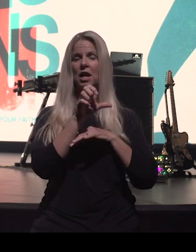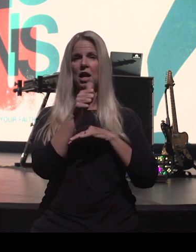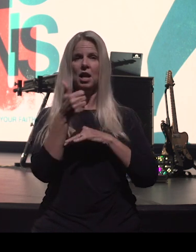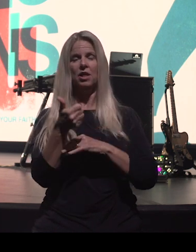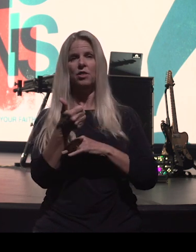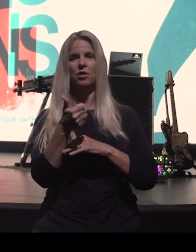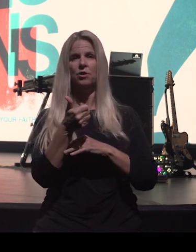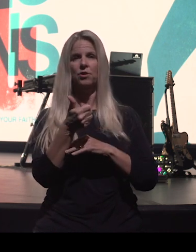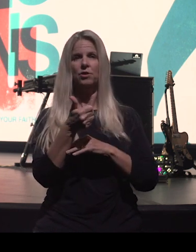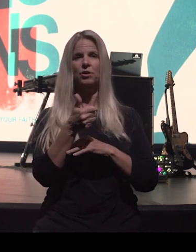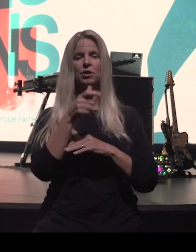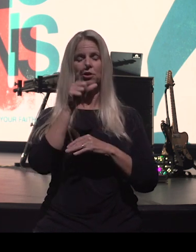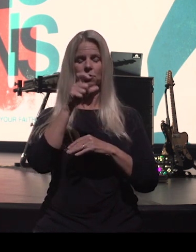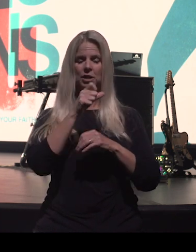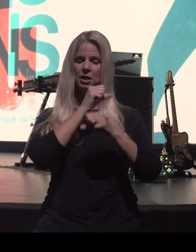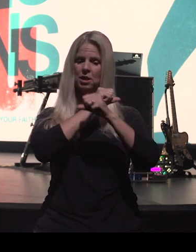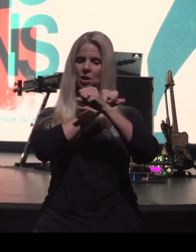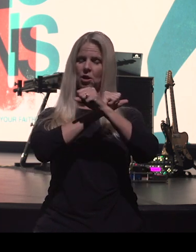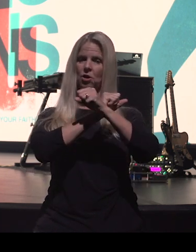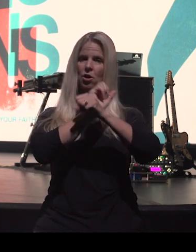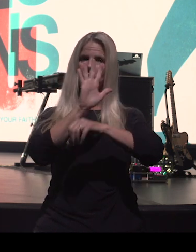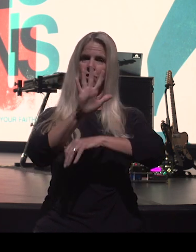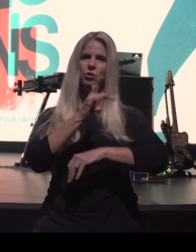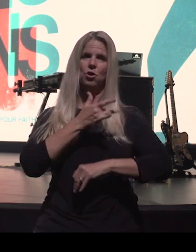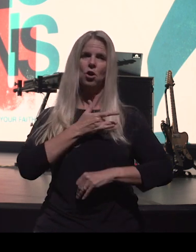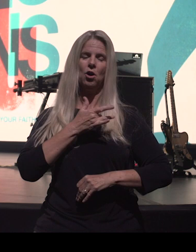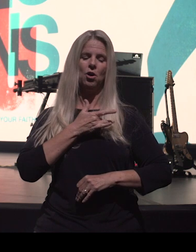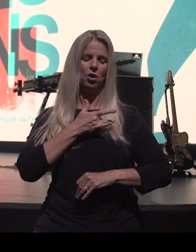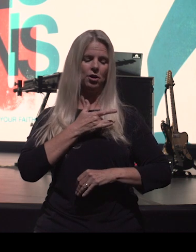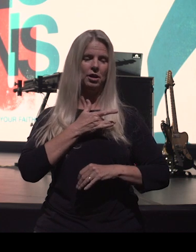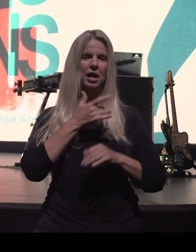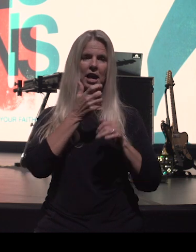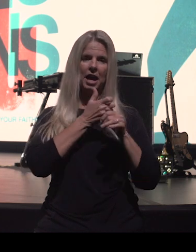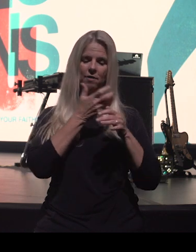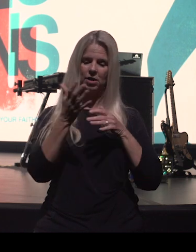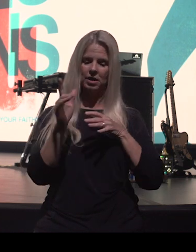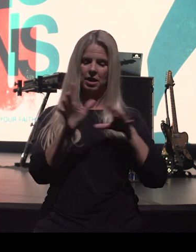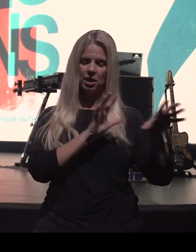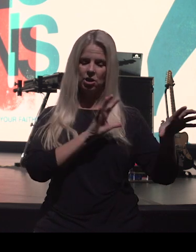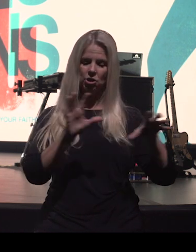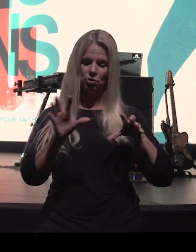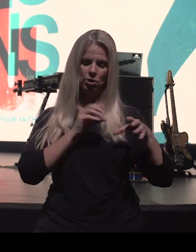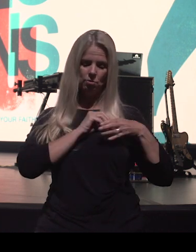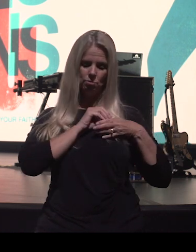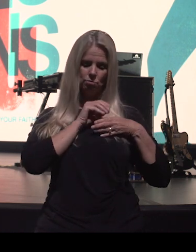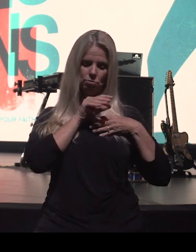above all else, you better guard your heart, for everything you do flows from it.